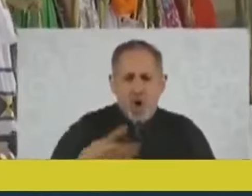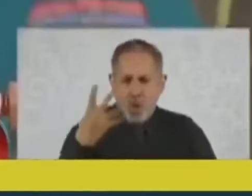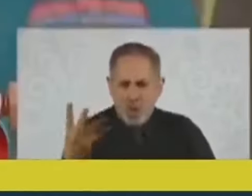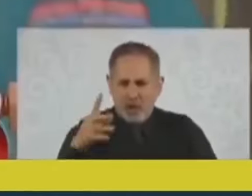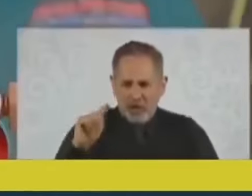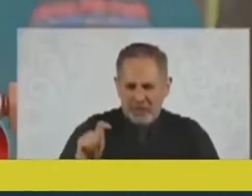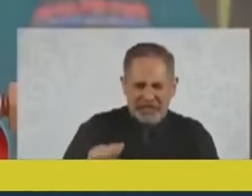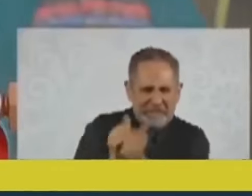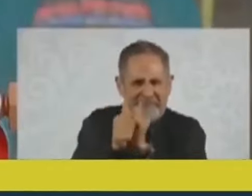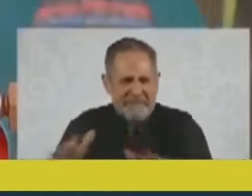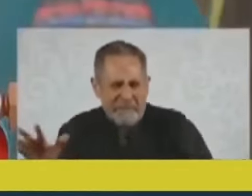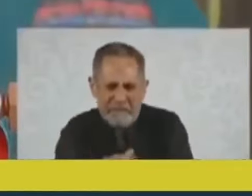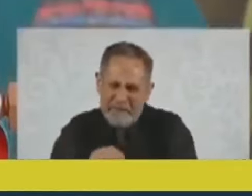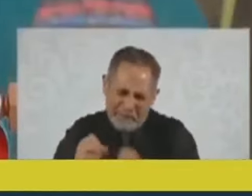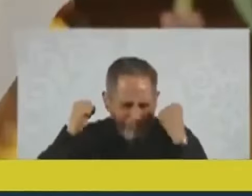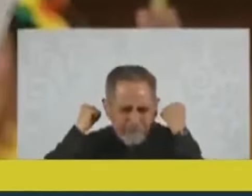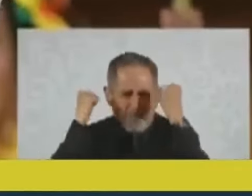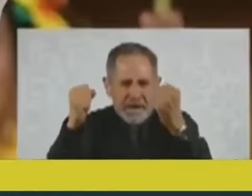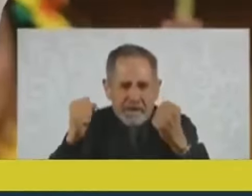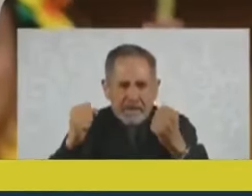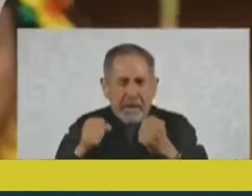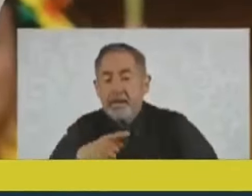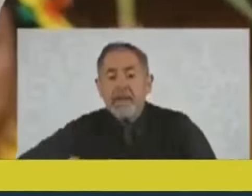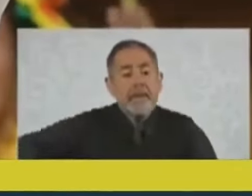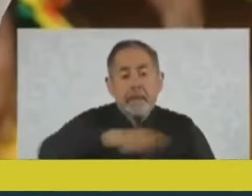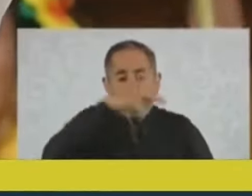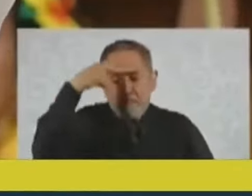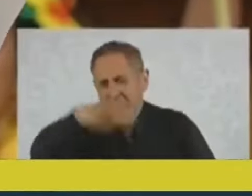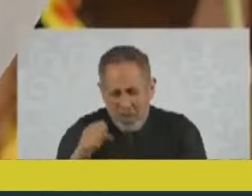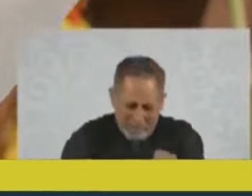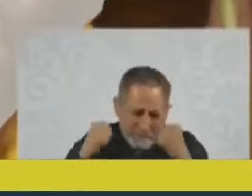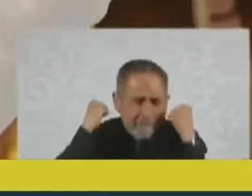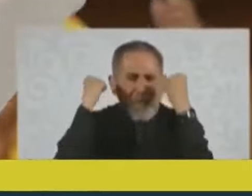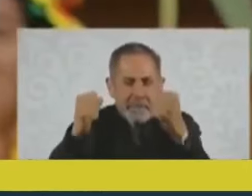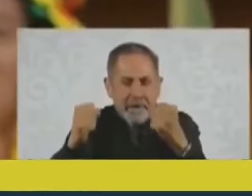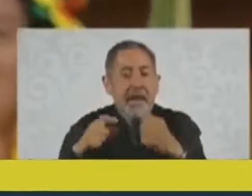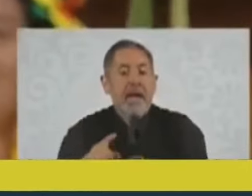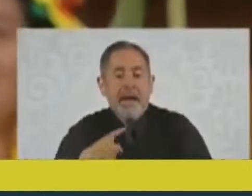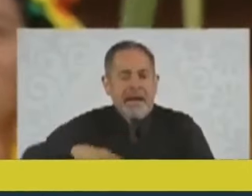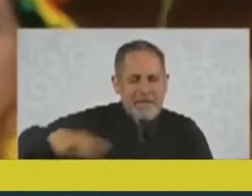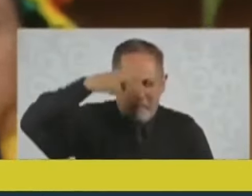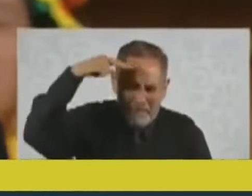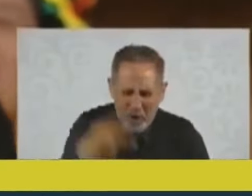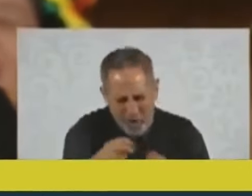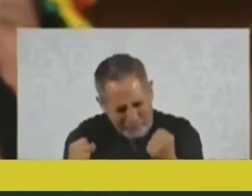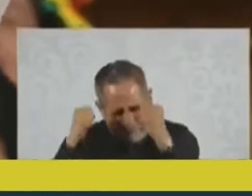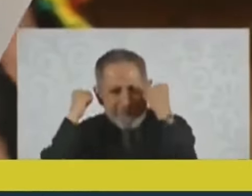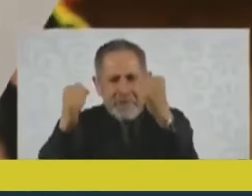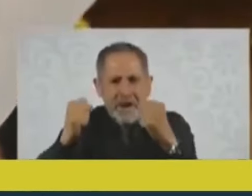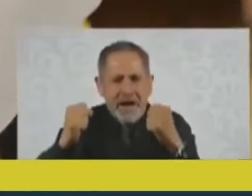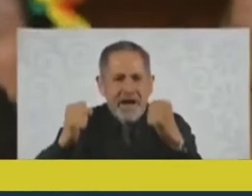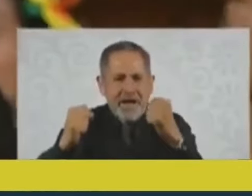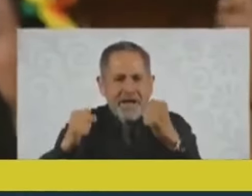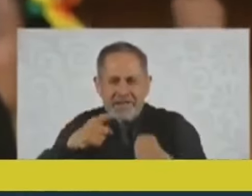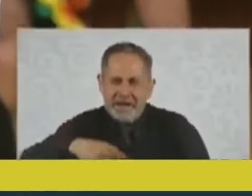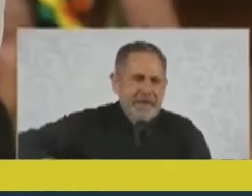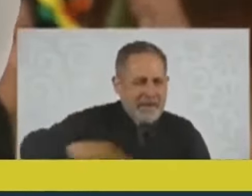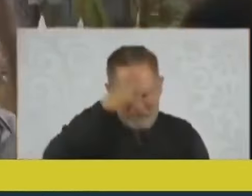Long live for the fourth transformation. Long live for Mexico. Long live for Mexico.